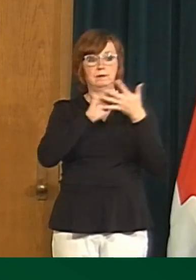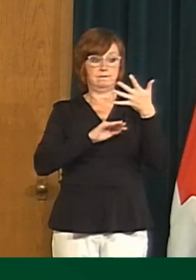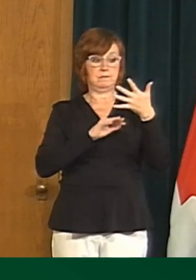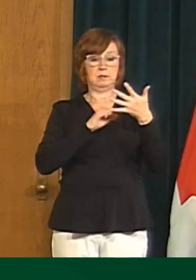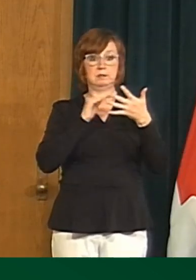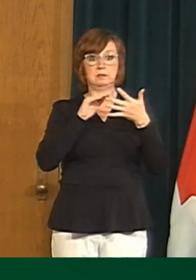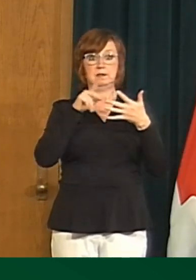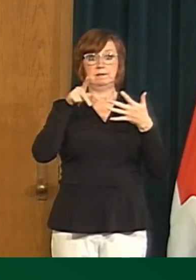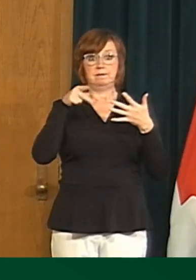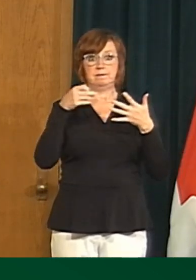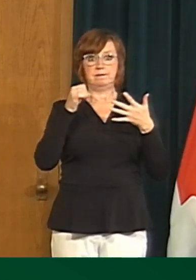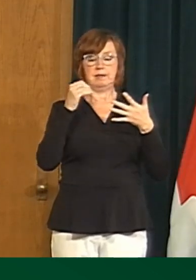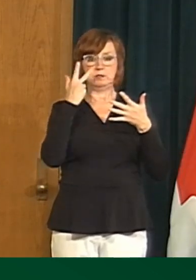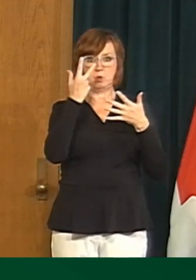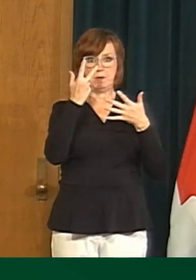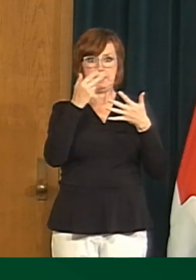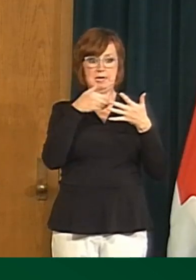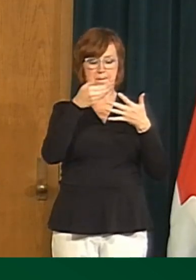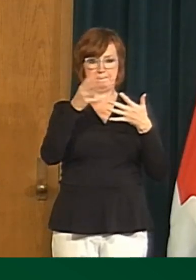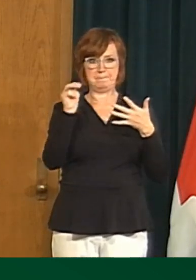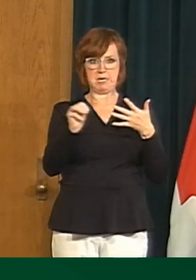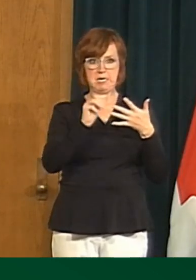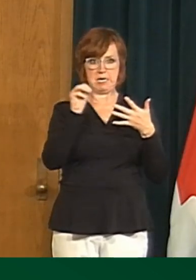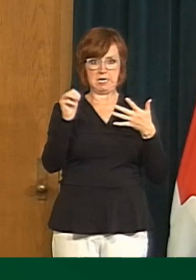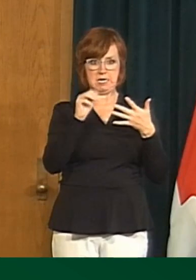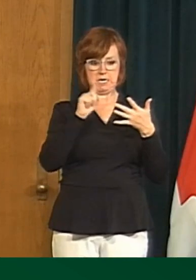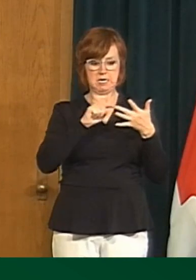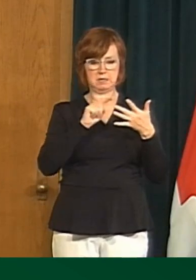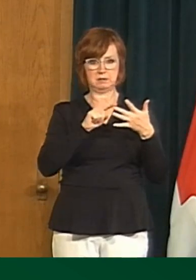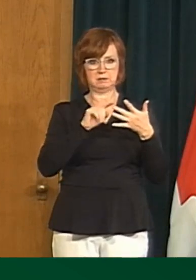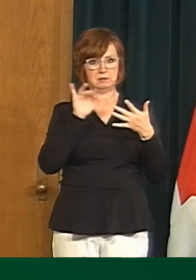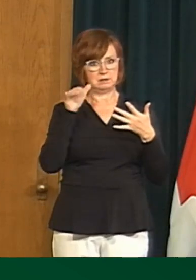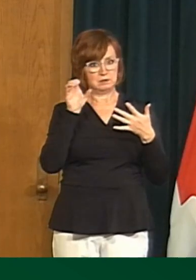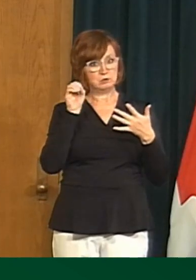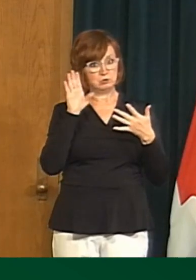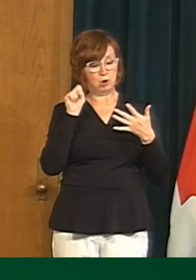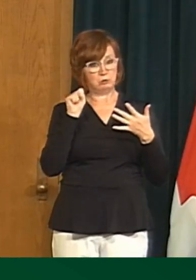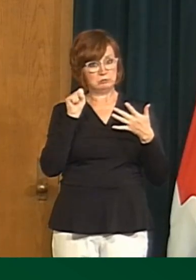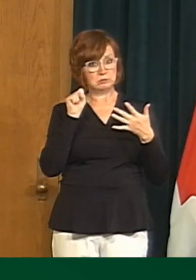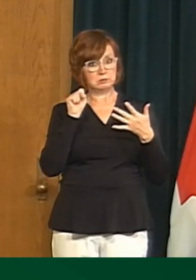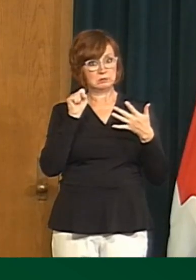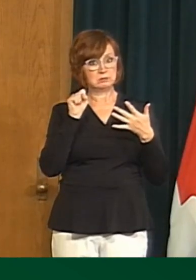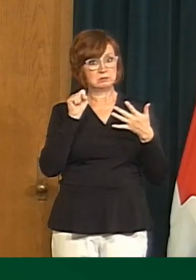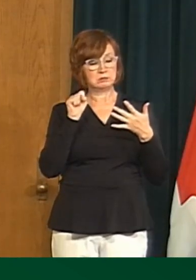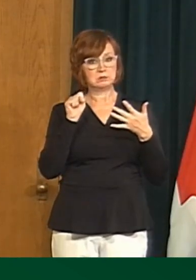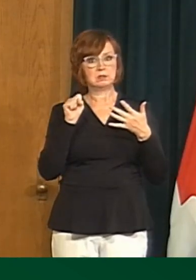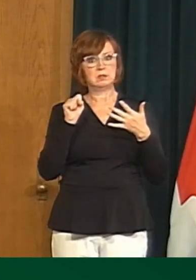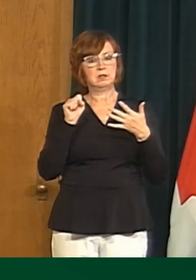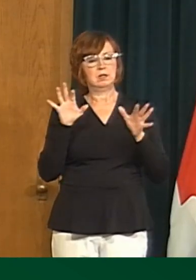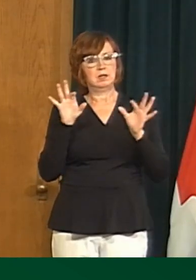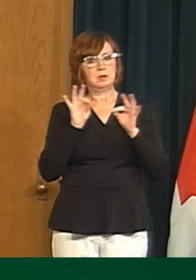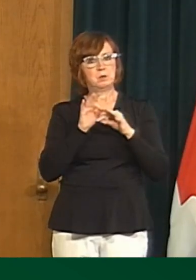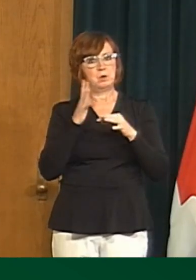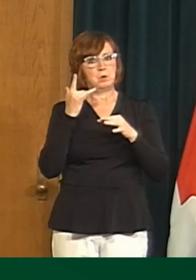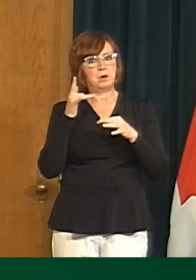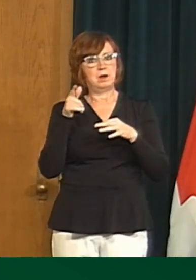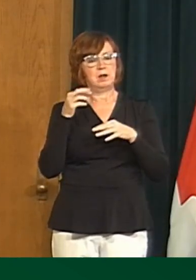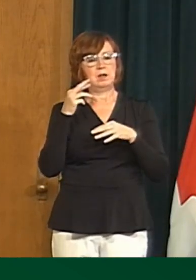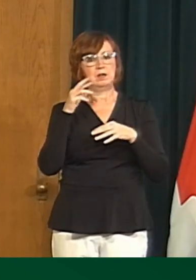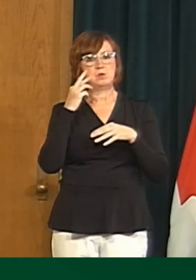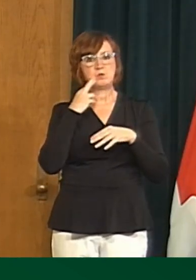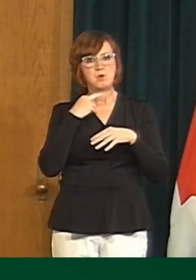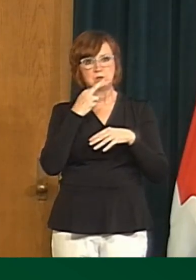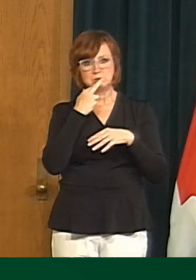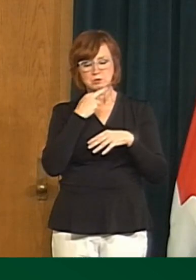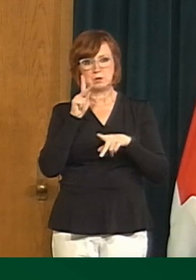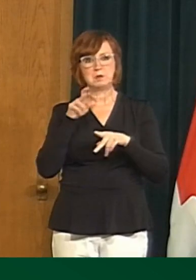essentially, with respect to the jobs, reopening the vast majority of the sectors that include that 13%